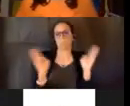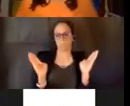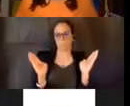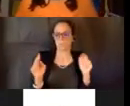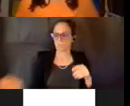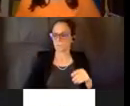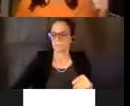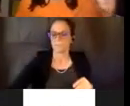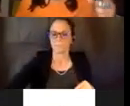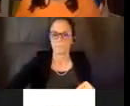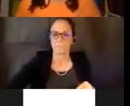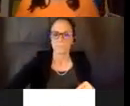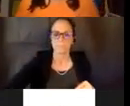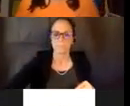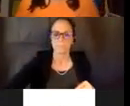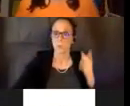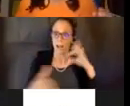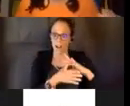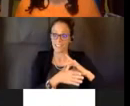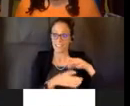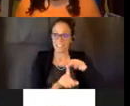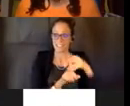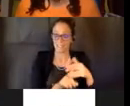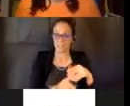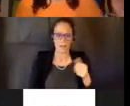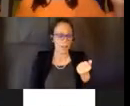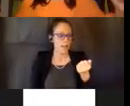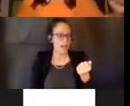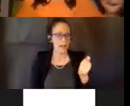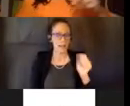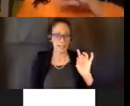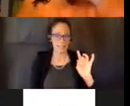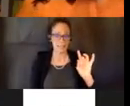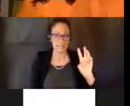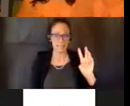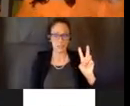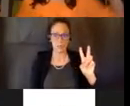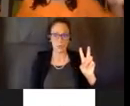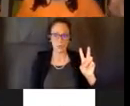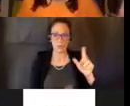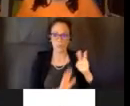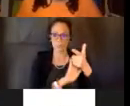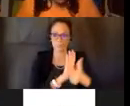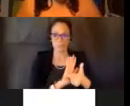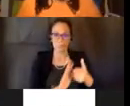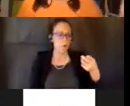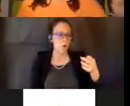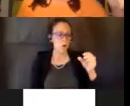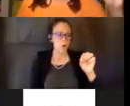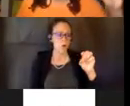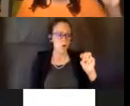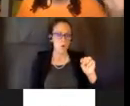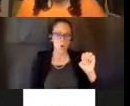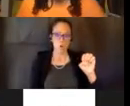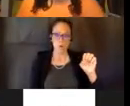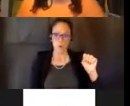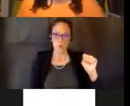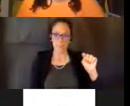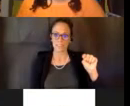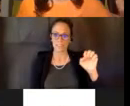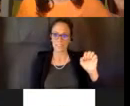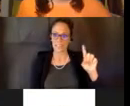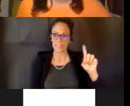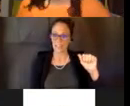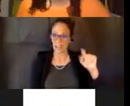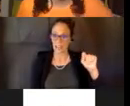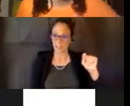the context? 1862, the Homestead Act. Gun goes off at midnight. For the most part, if you're of European descent,